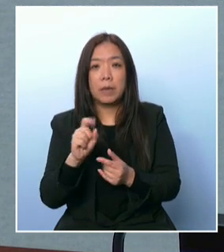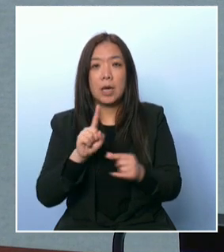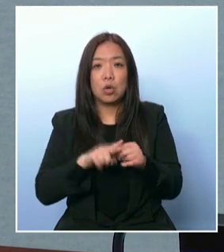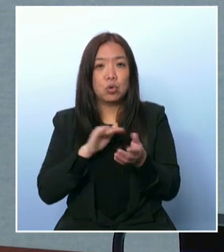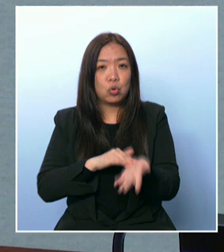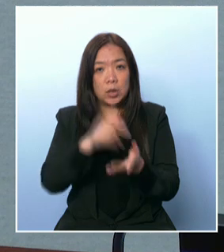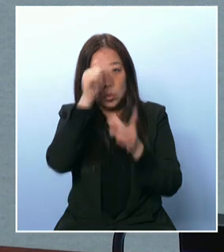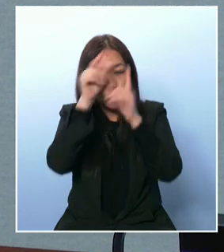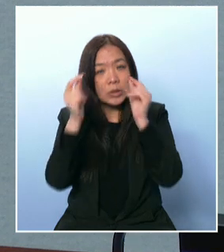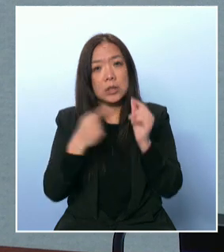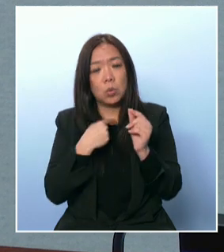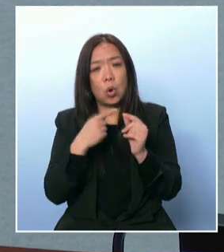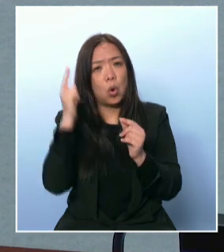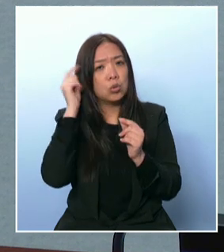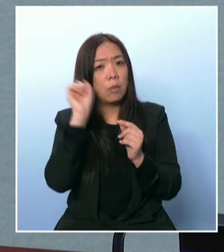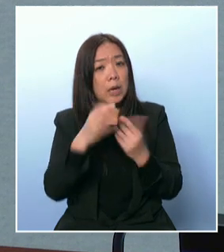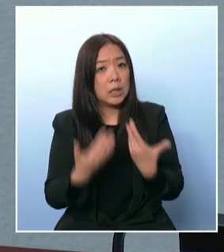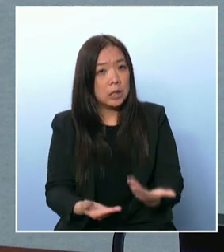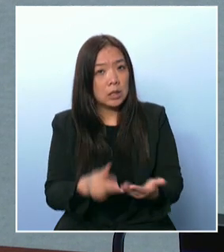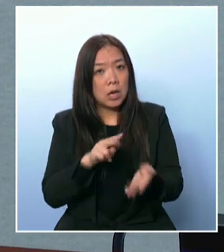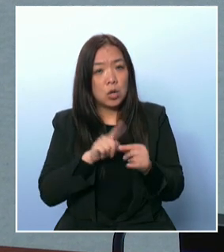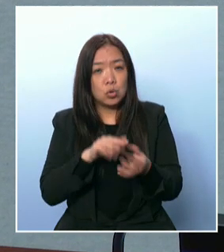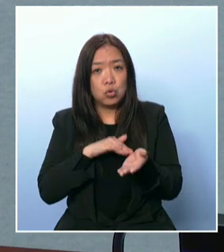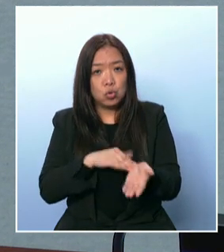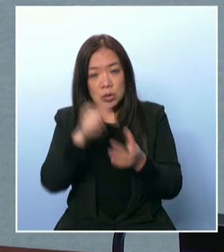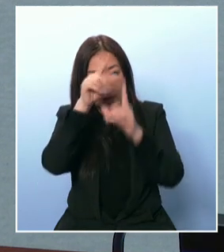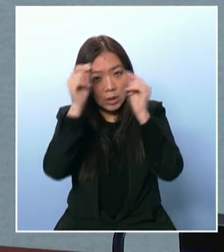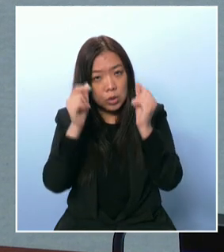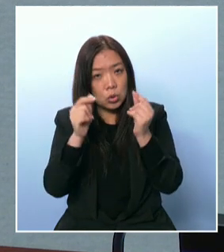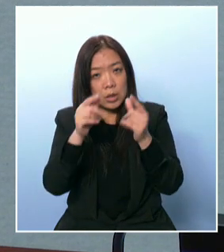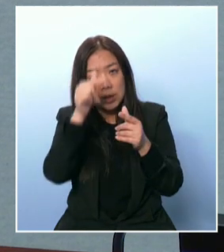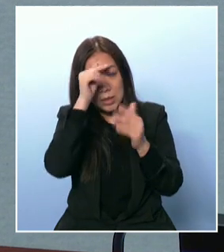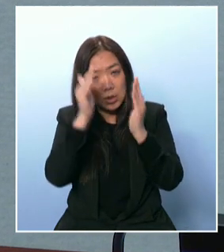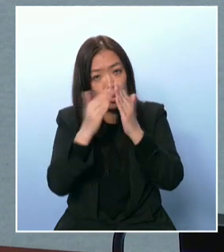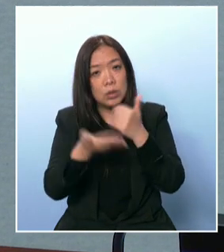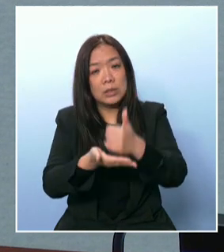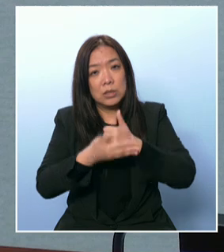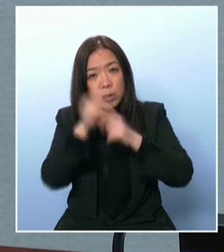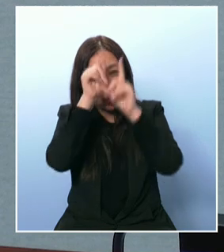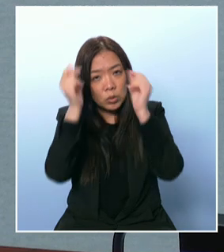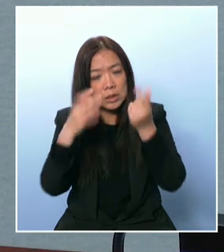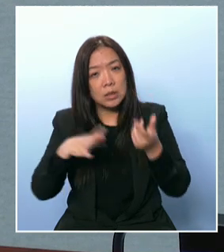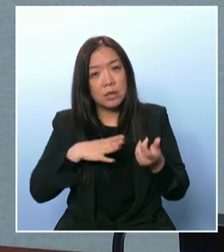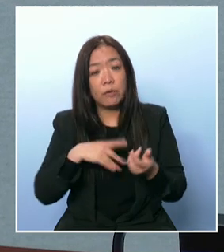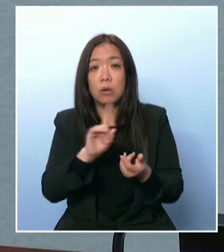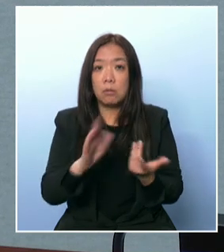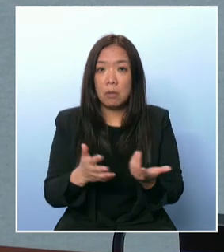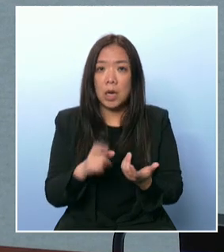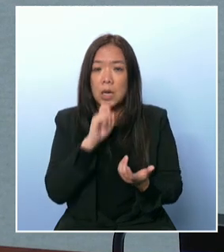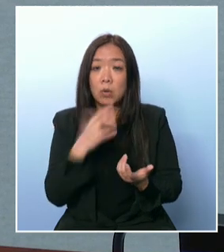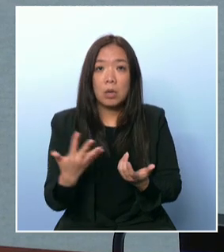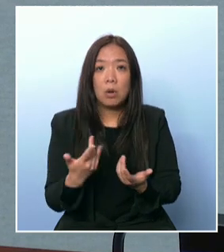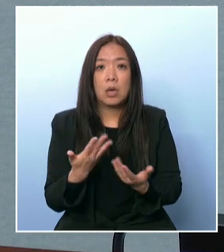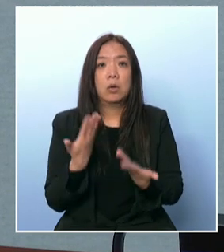existing model of enrolled nurses. Now, the CMH will need some 200 CM nurses in the future. So have you started